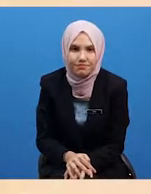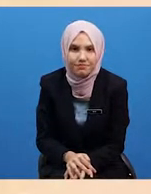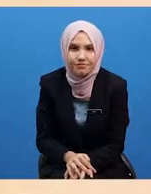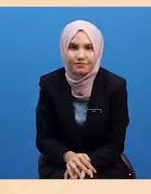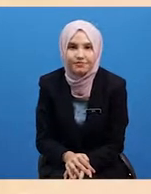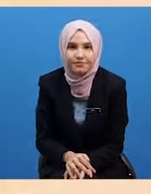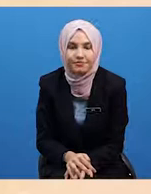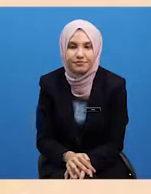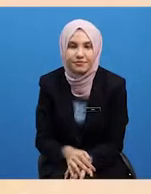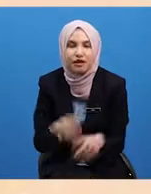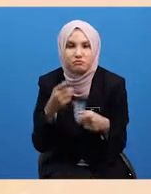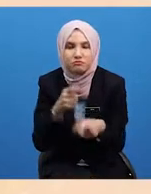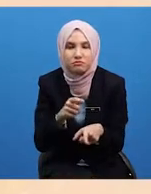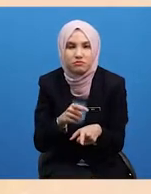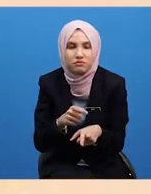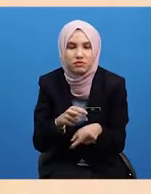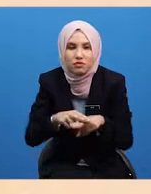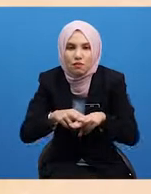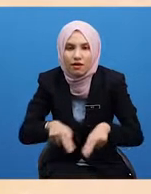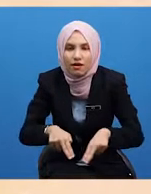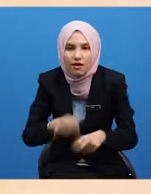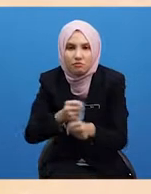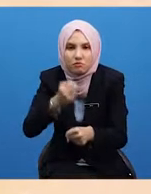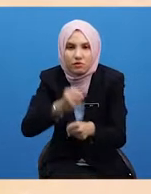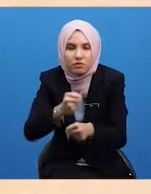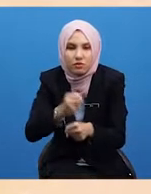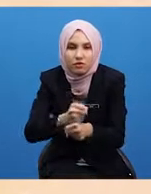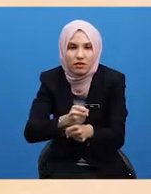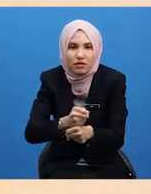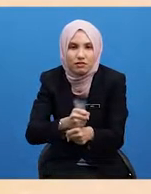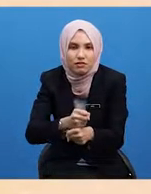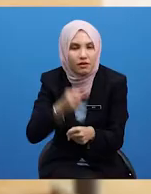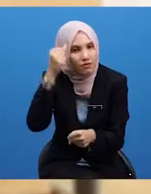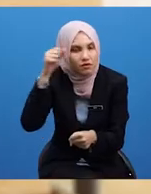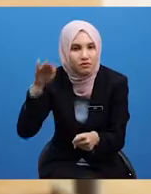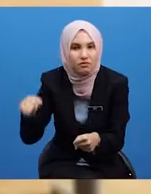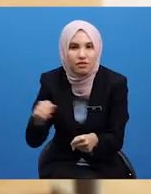is very unsupportive of his son's views.